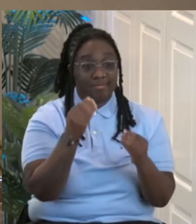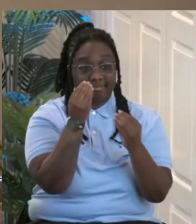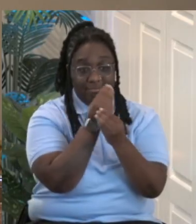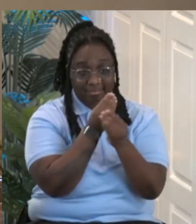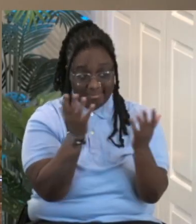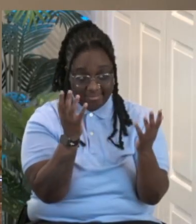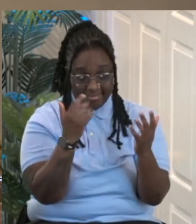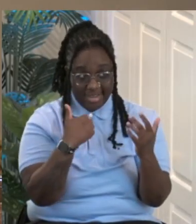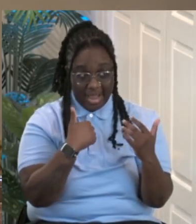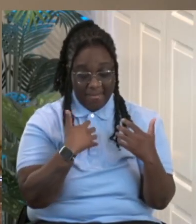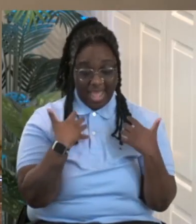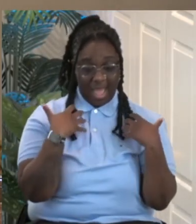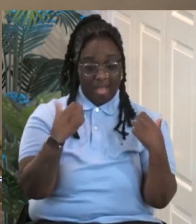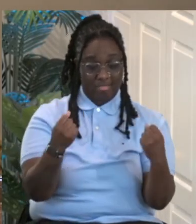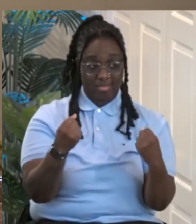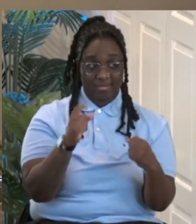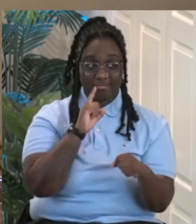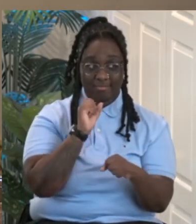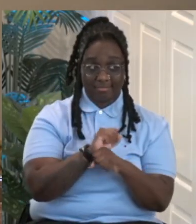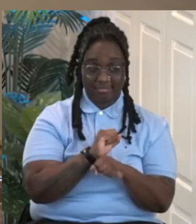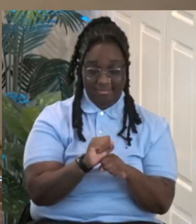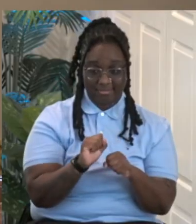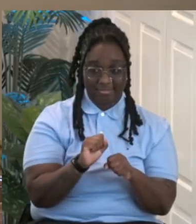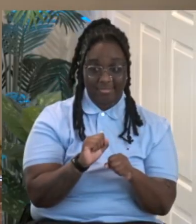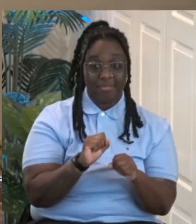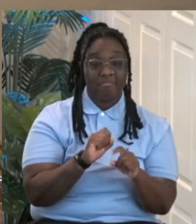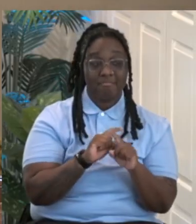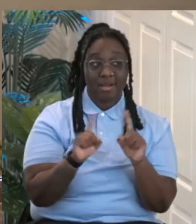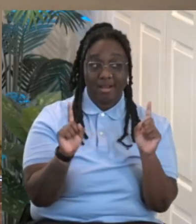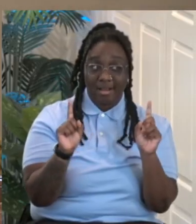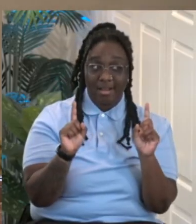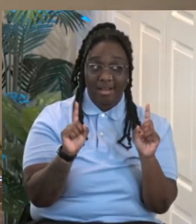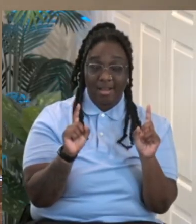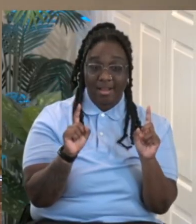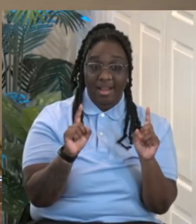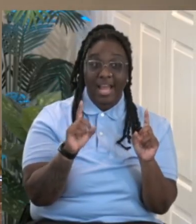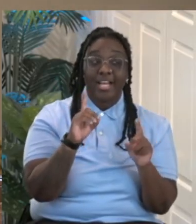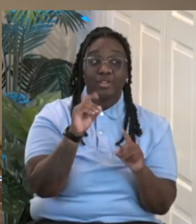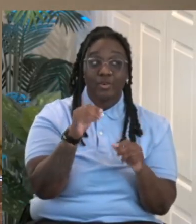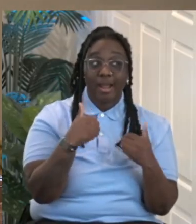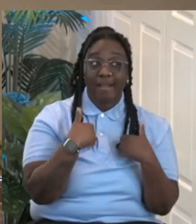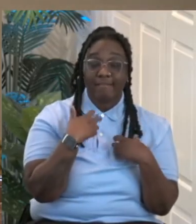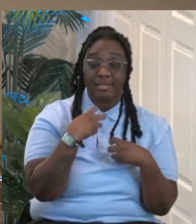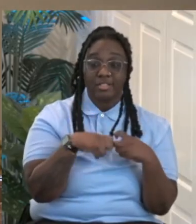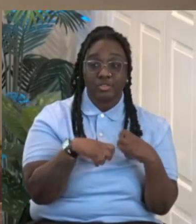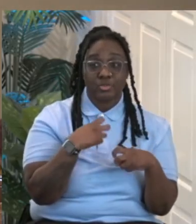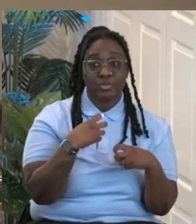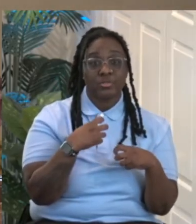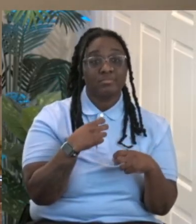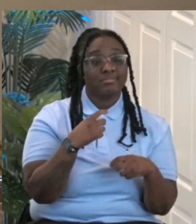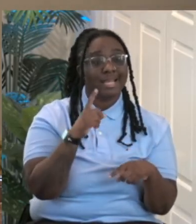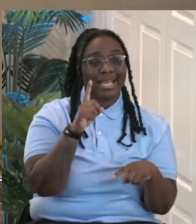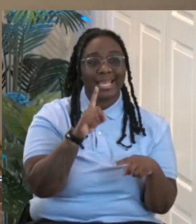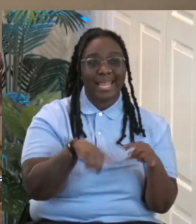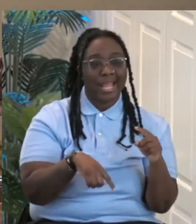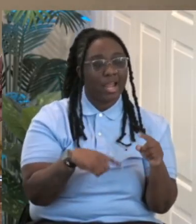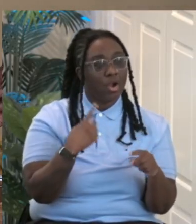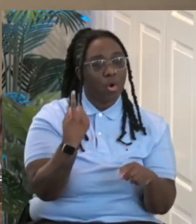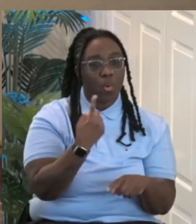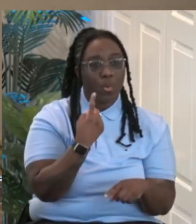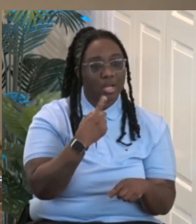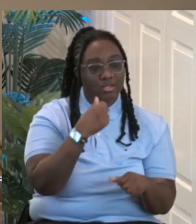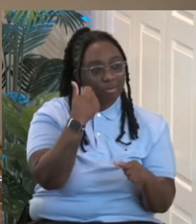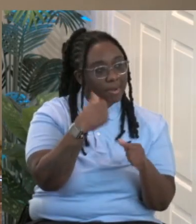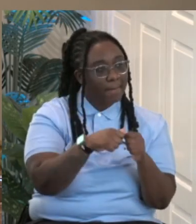now, although there is a issue that I have. I can't always remember